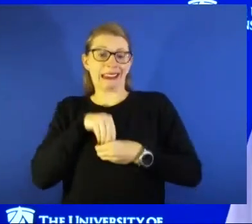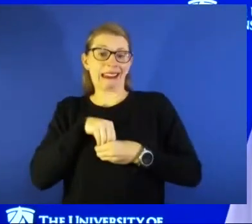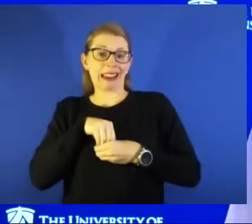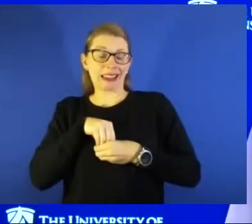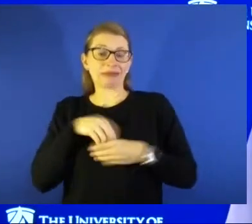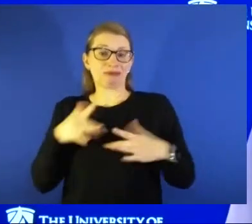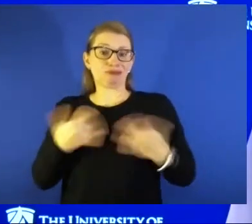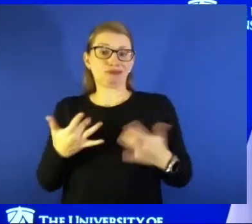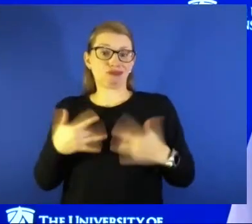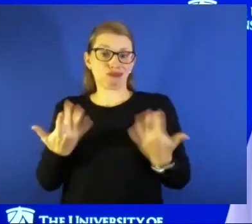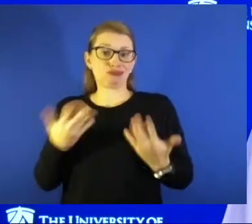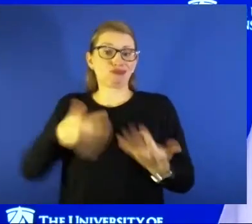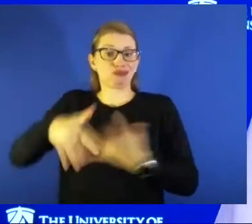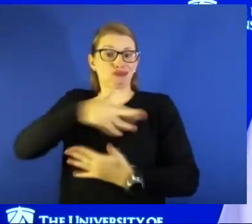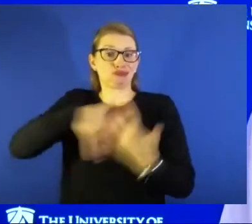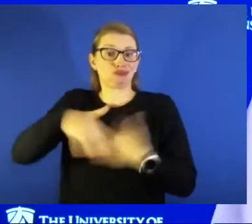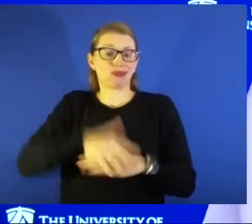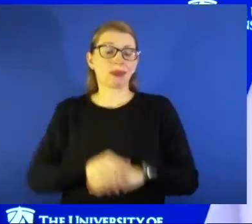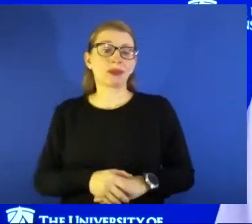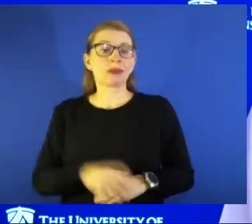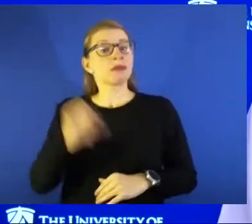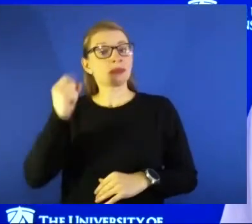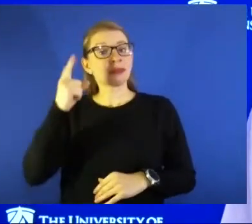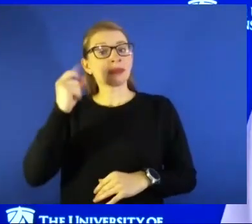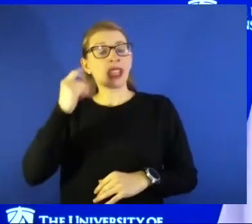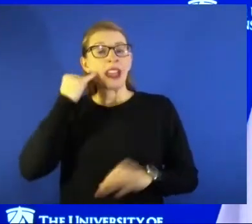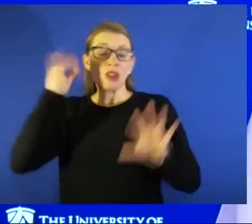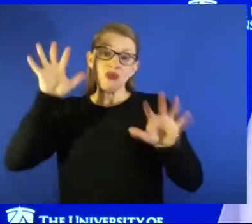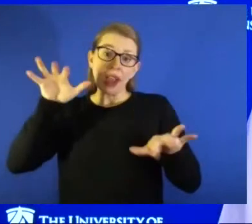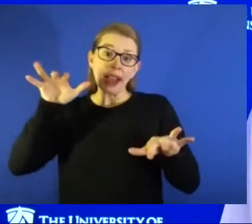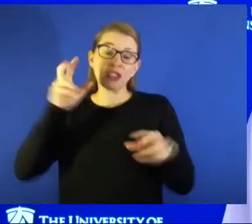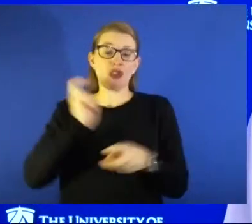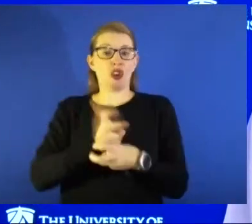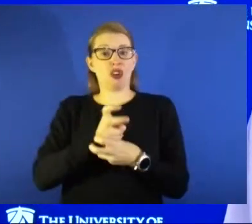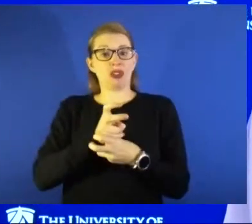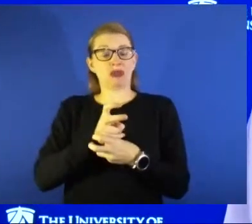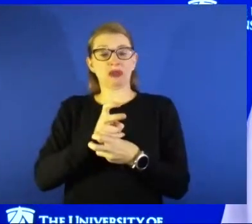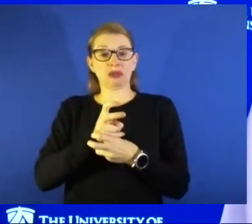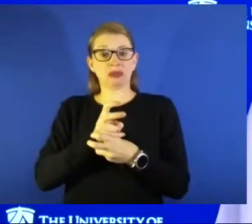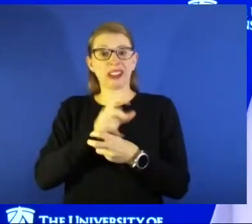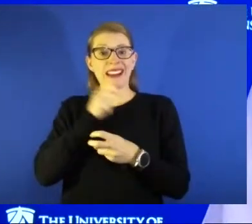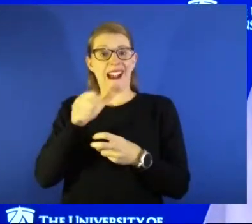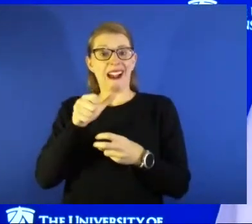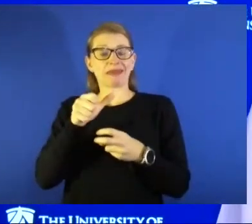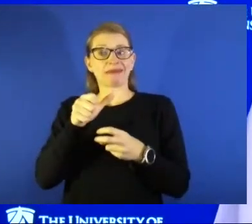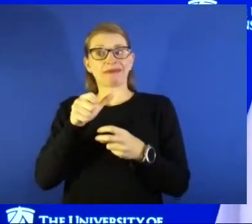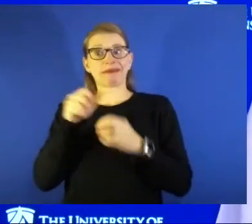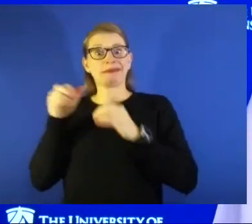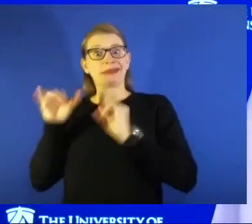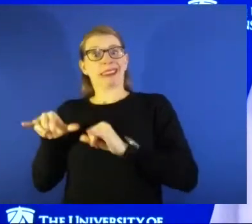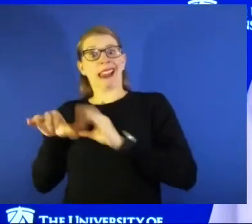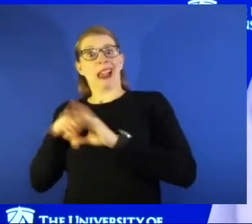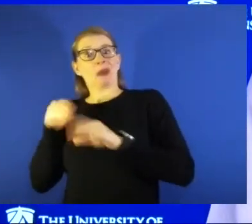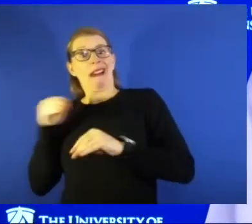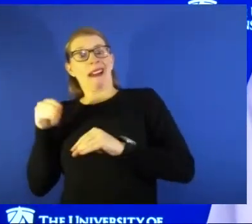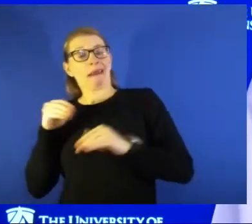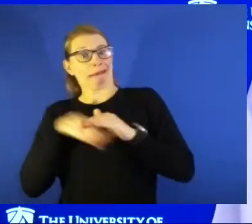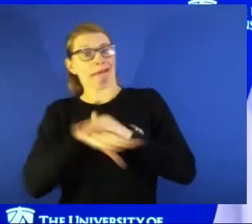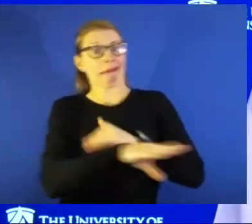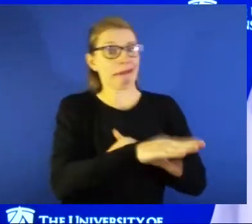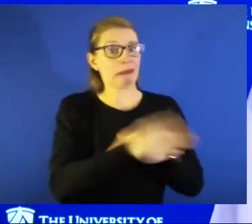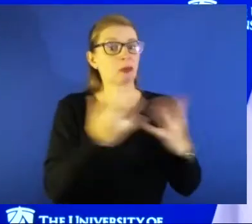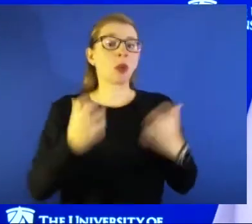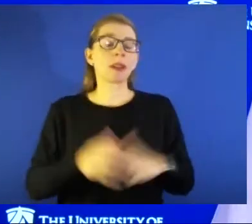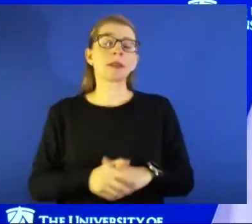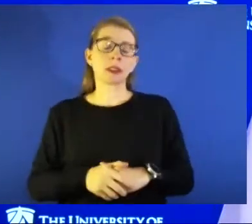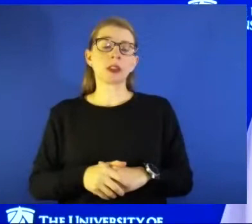difficult, especially if there's precipitation and if the temperatures are too cold, but really trying to stay out of those high-risk